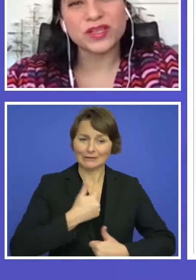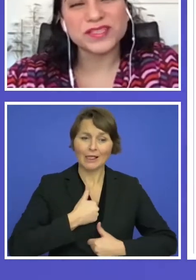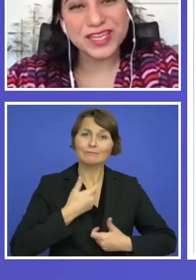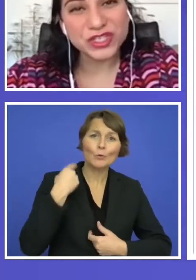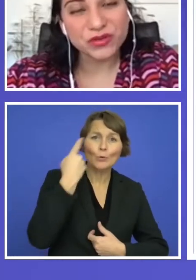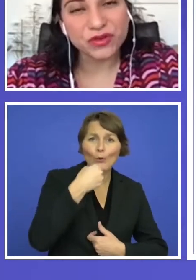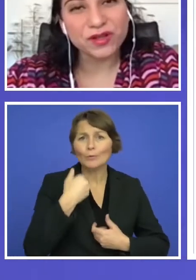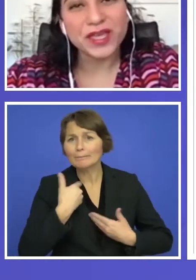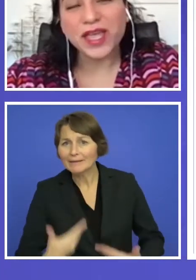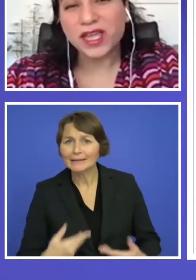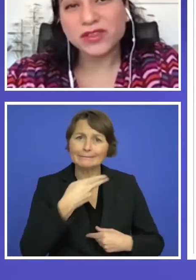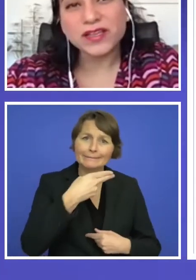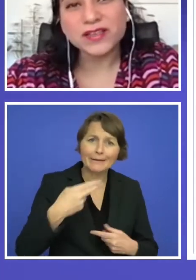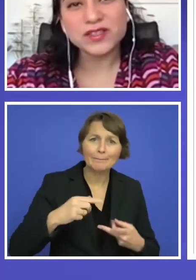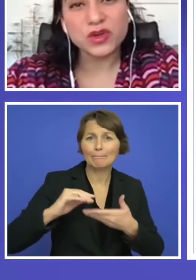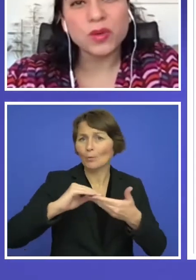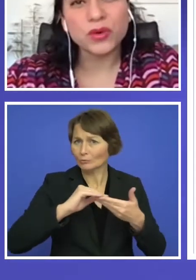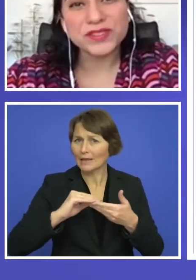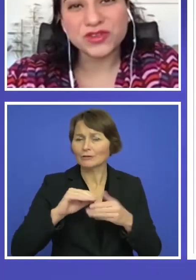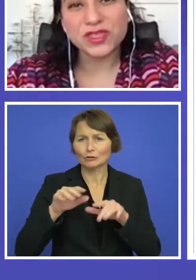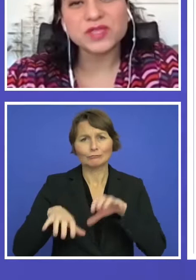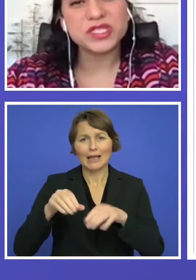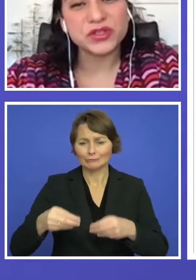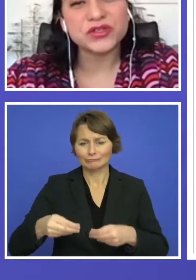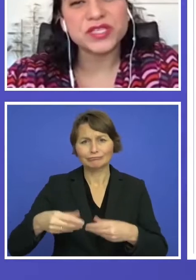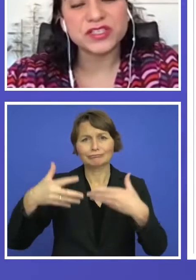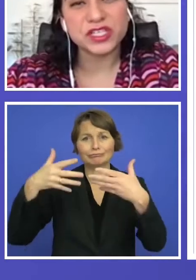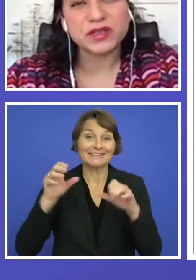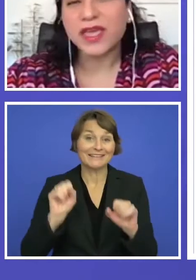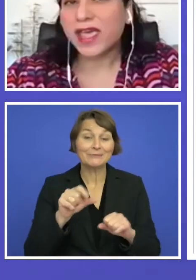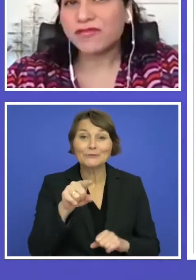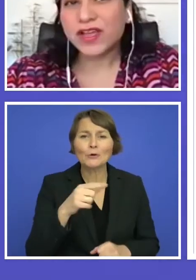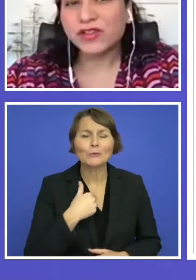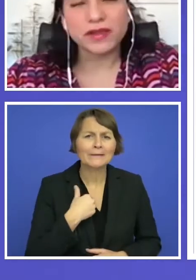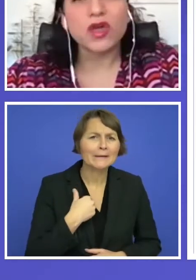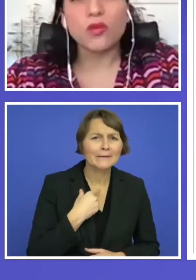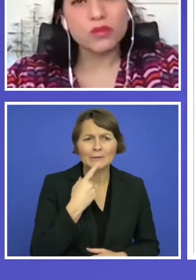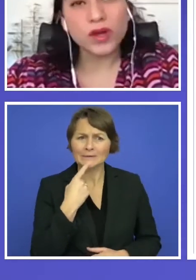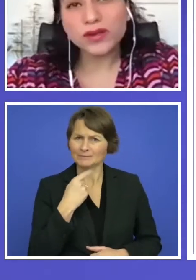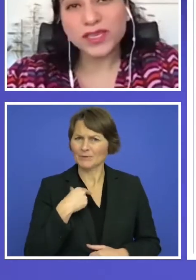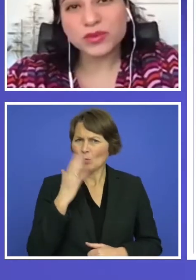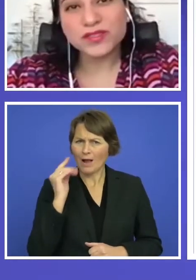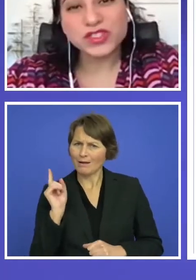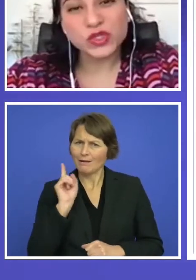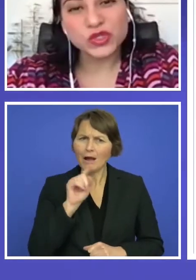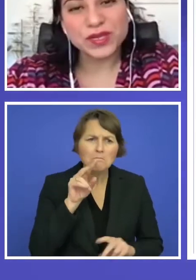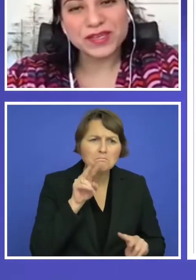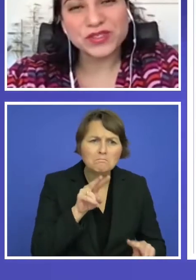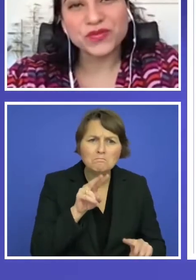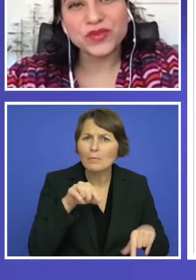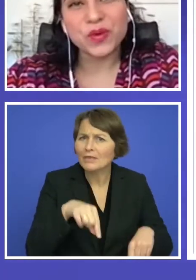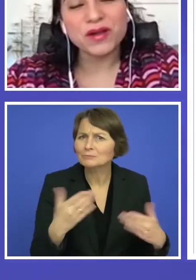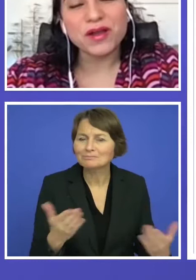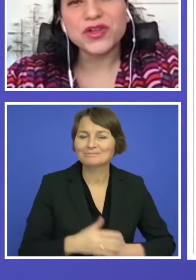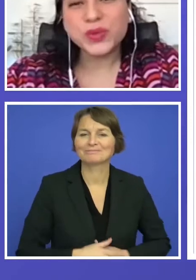which organization you're from, and if you'd like us to know what brings you to this particular section. And finally, we want you to engage with us in social media.